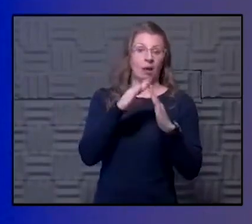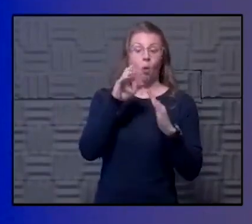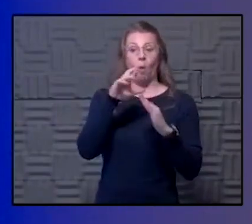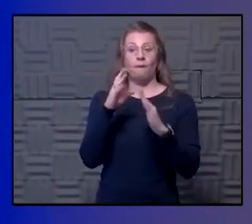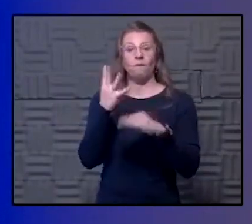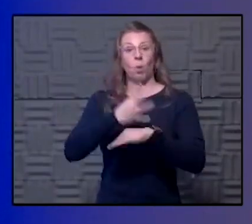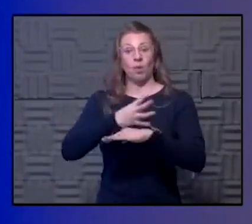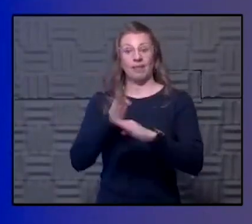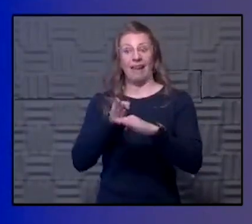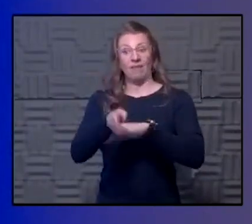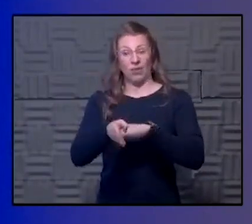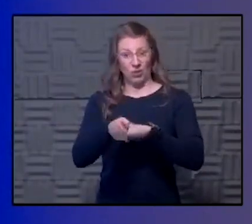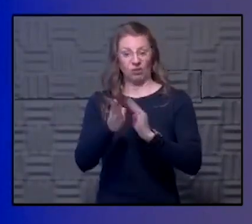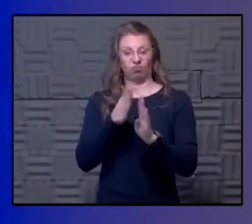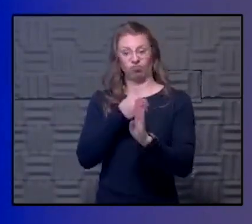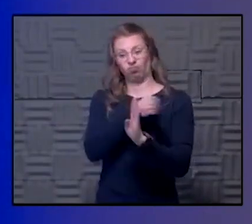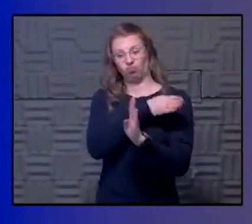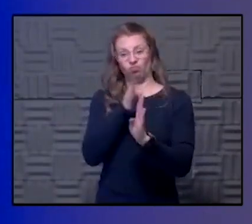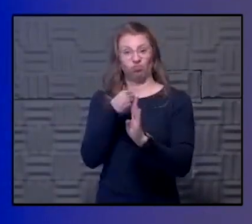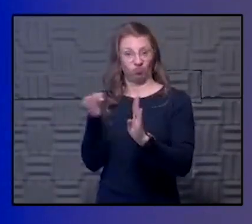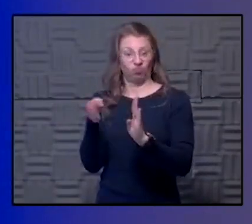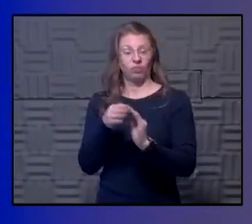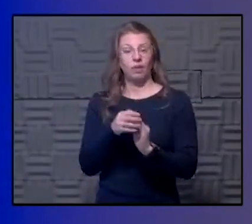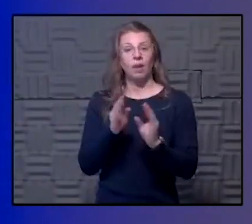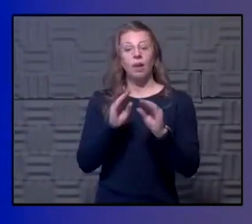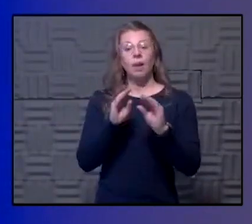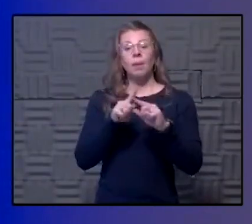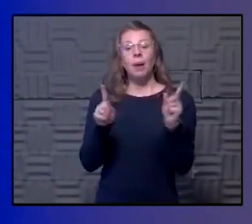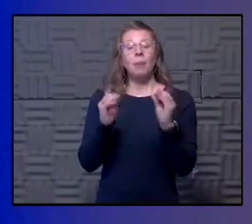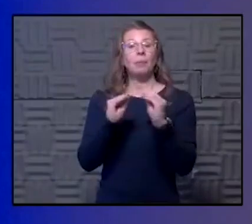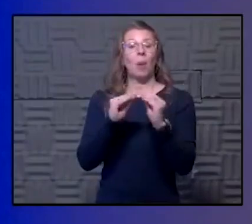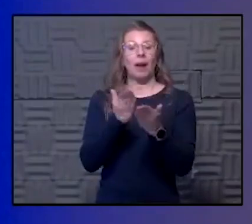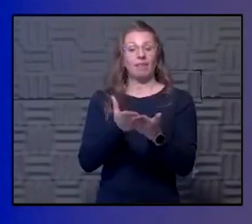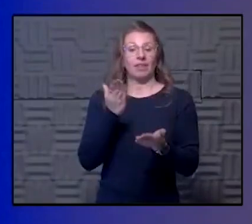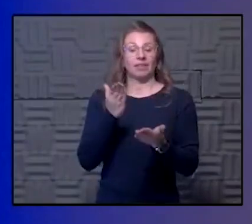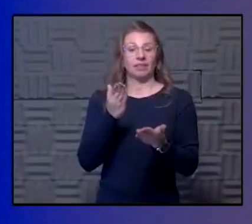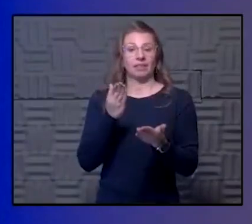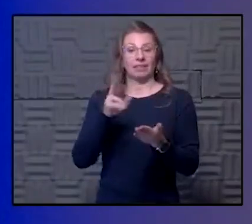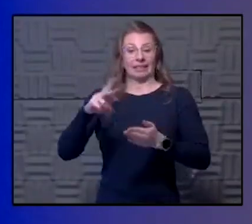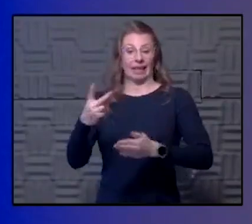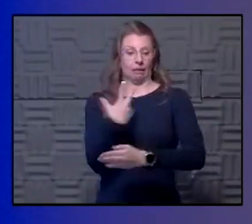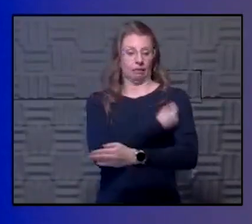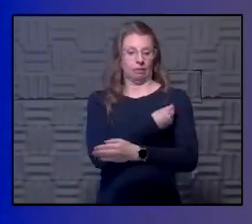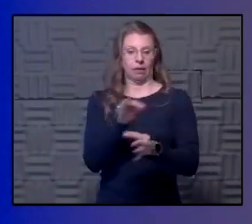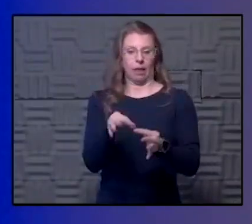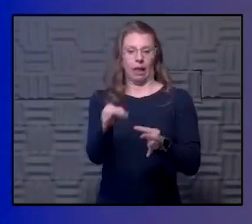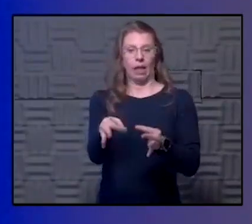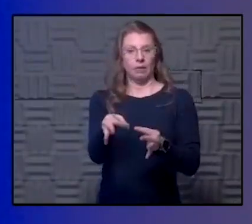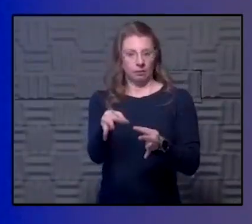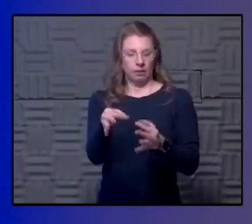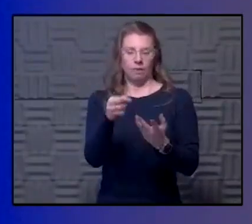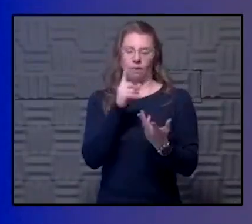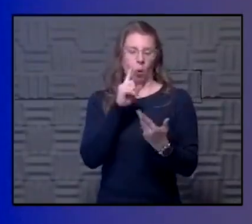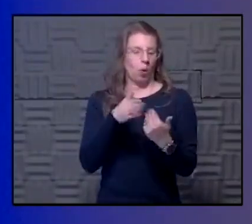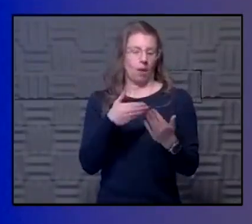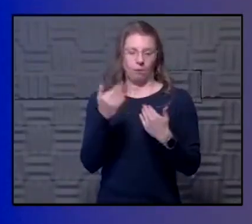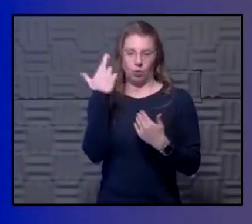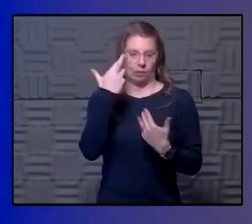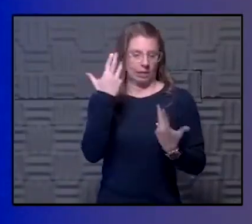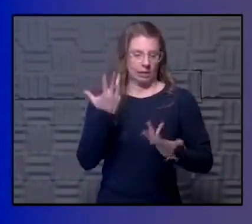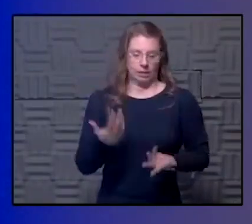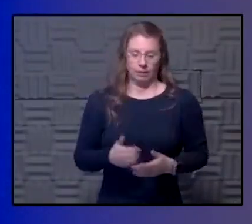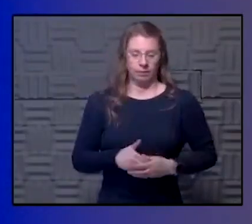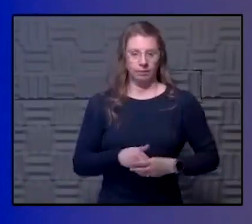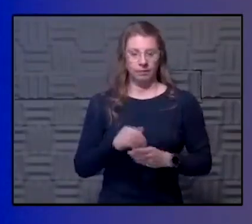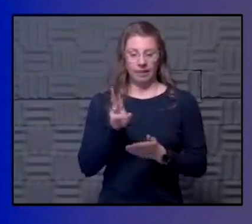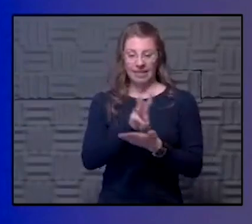days after. But there's more and more evidence that even delaying that dose, because for one reason or another,